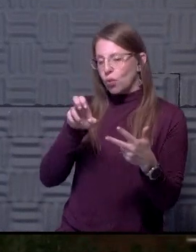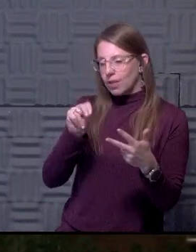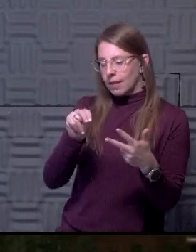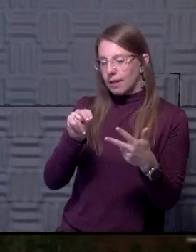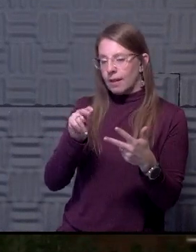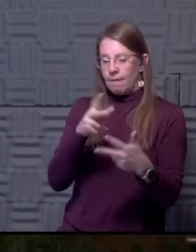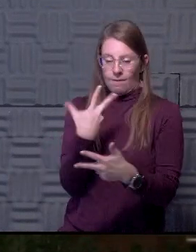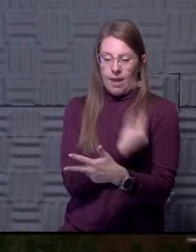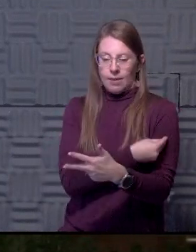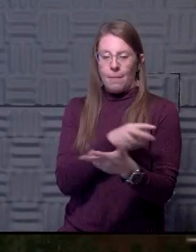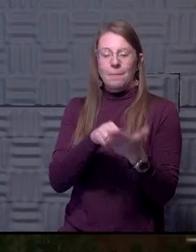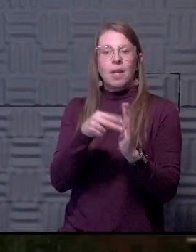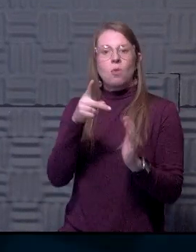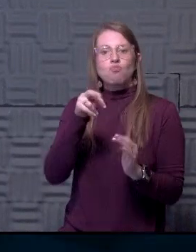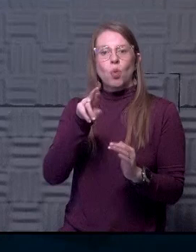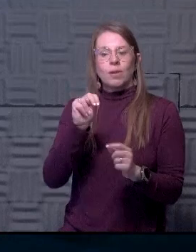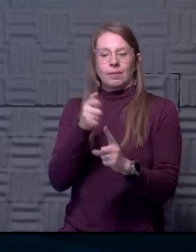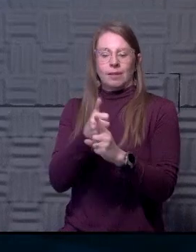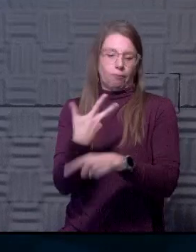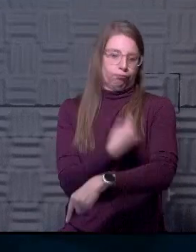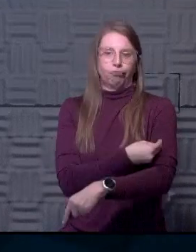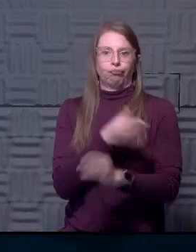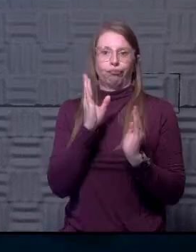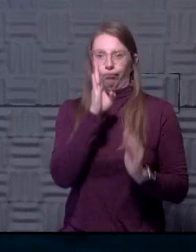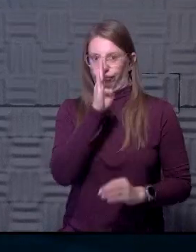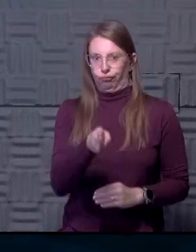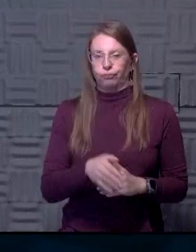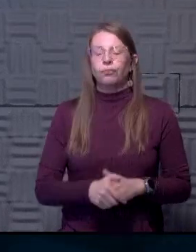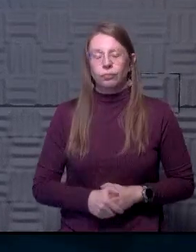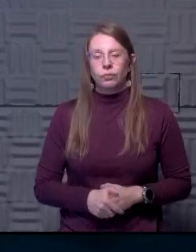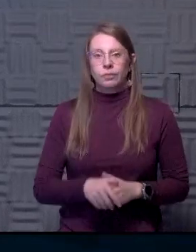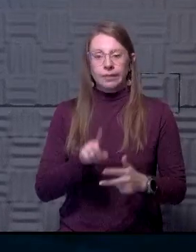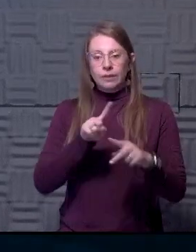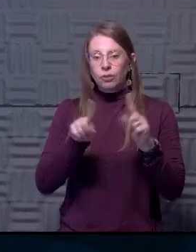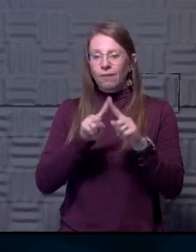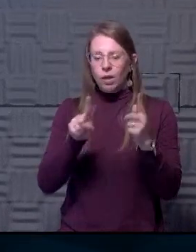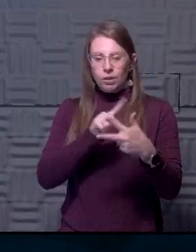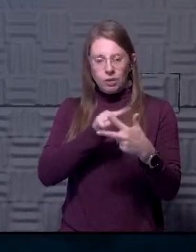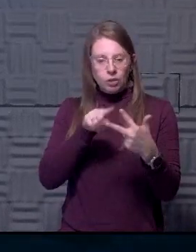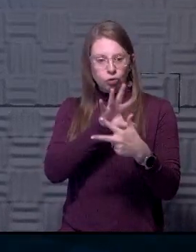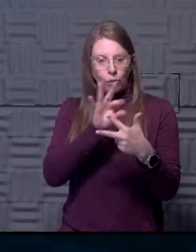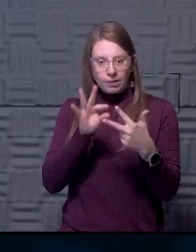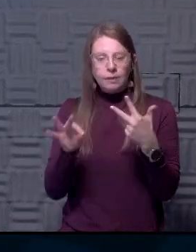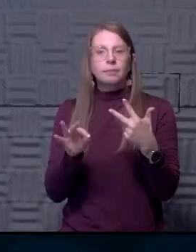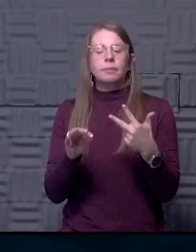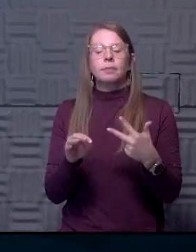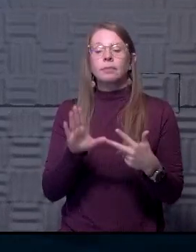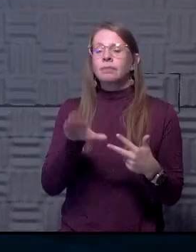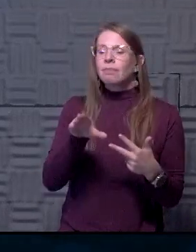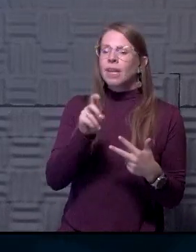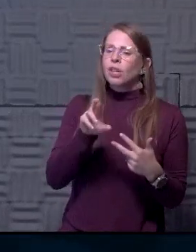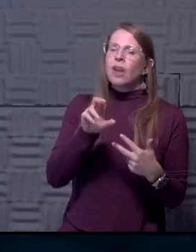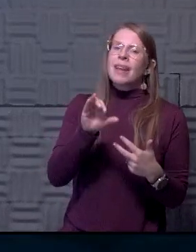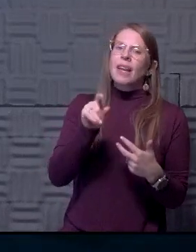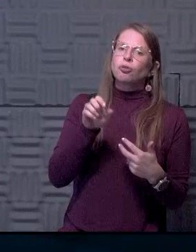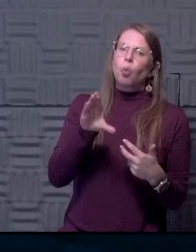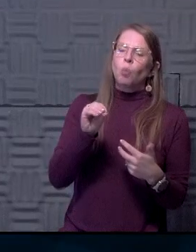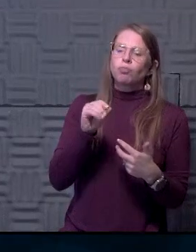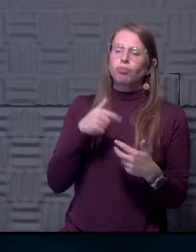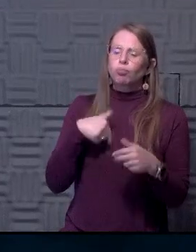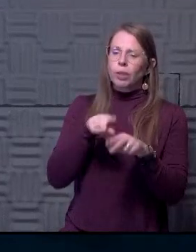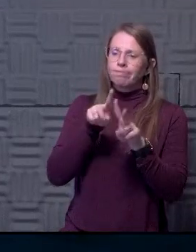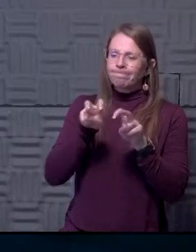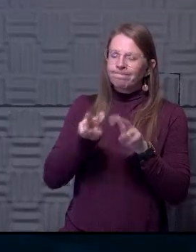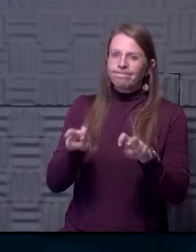is injected into you. So lots of different choices. Yeah. Dr. Castro, as we look at trying to